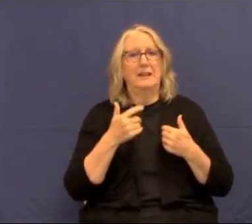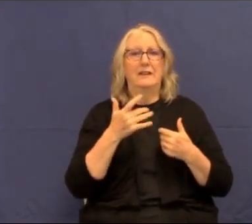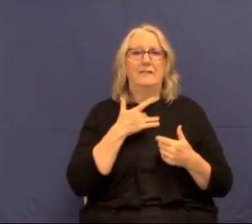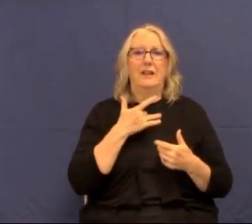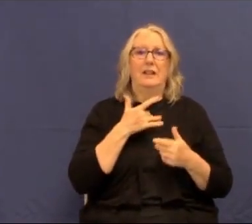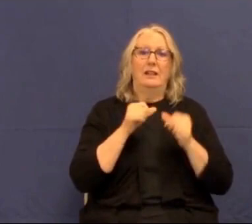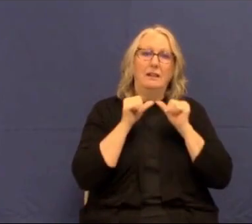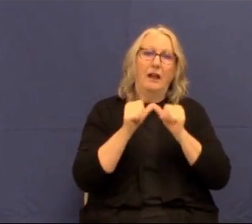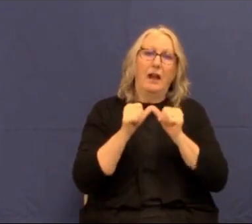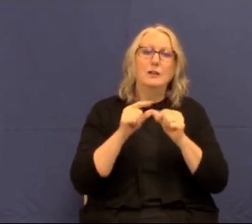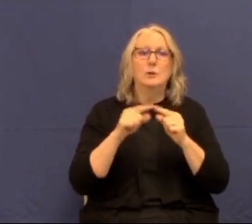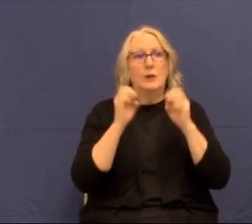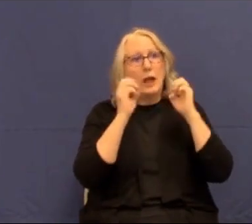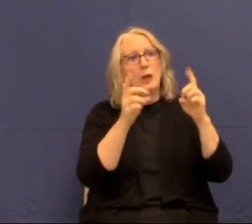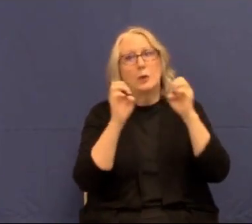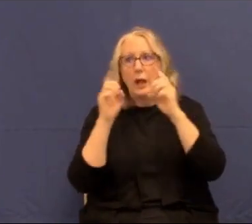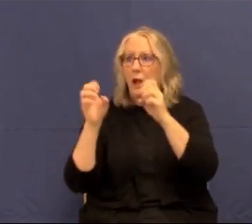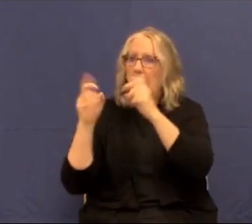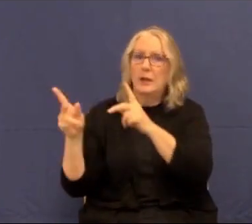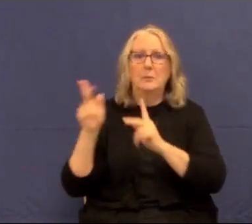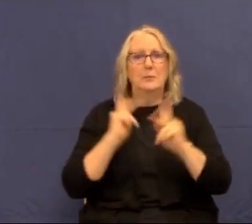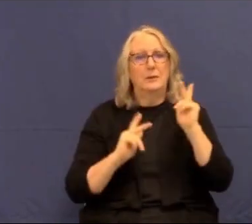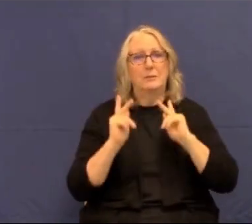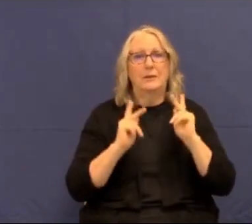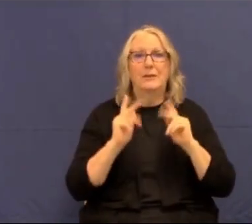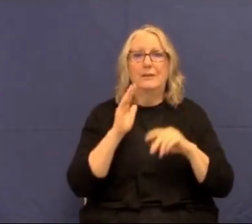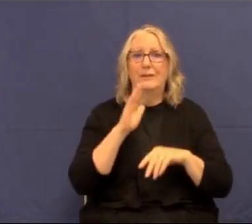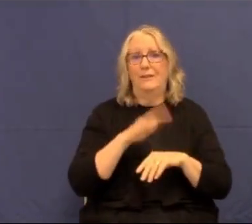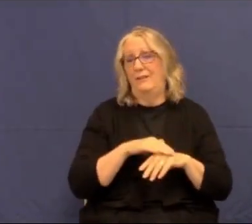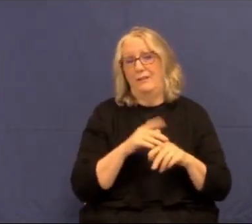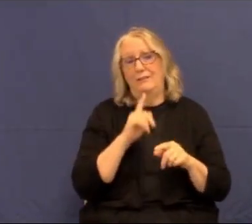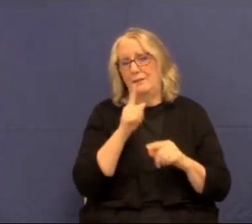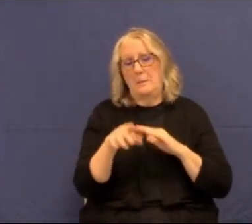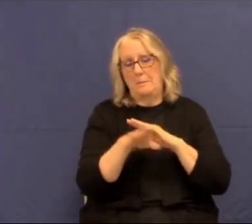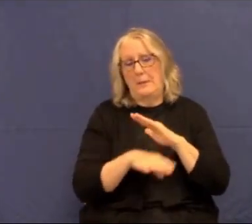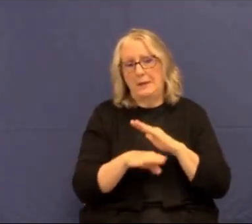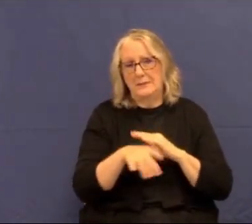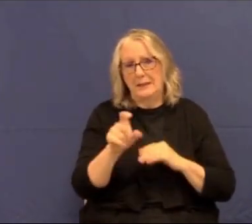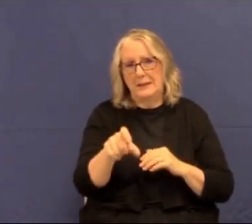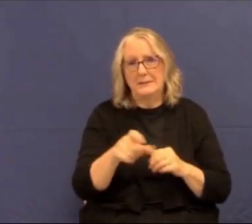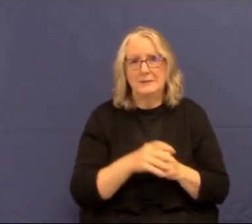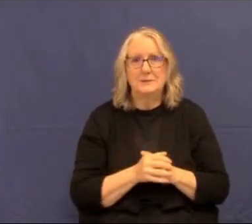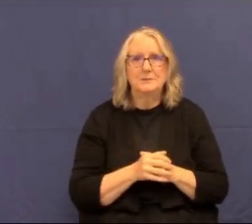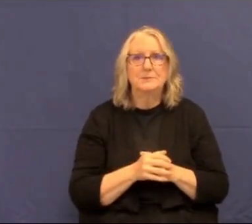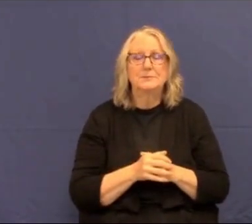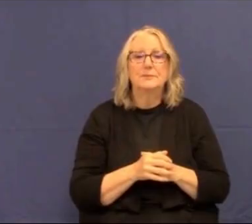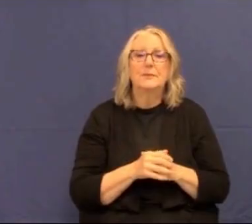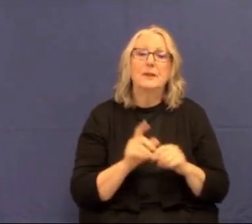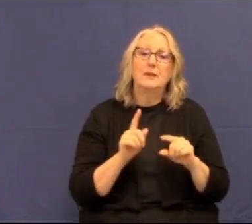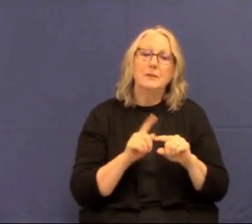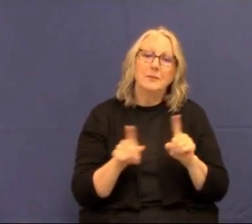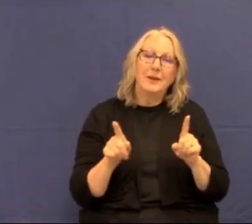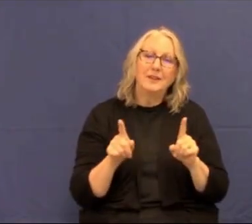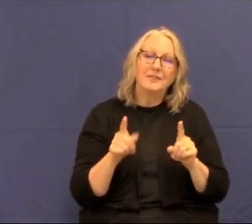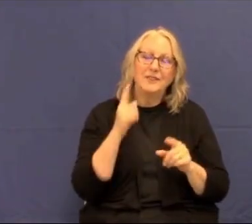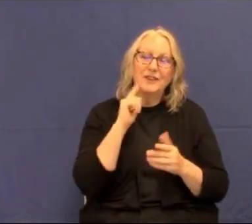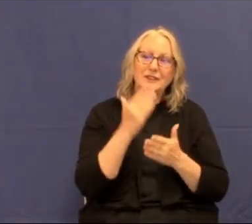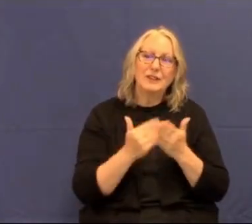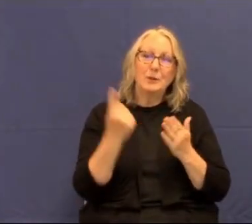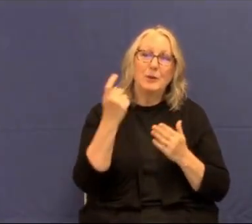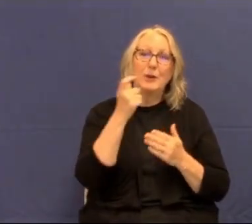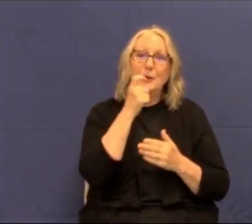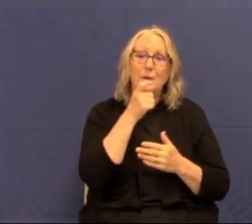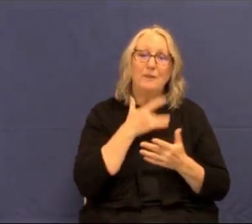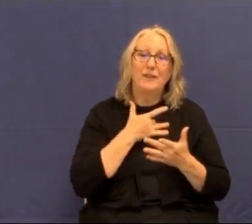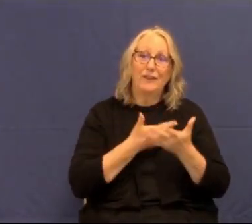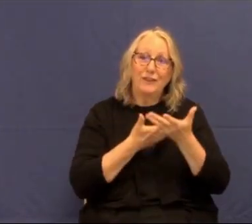with feeling like you constantly have to educate the rest of the world on basic needs. But